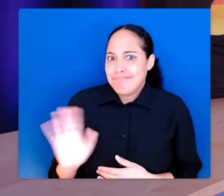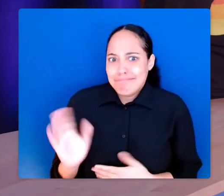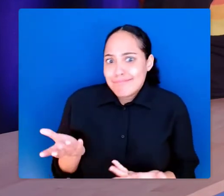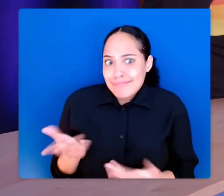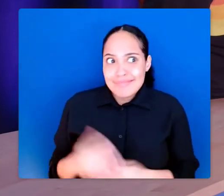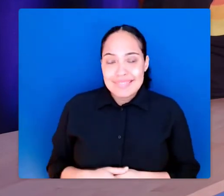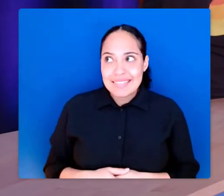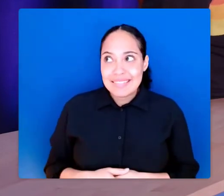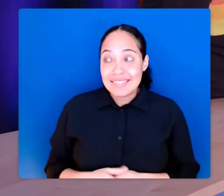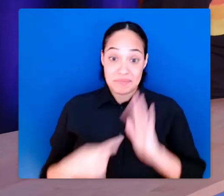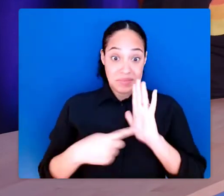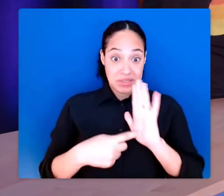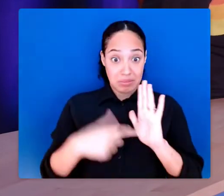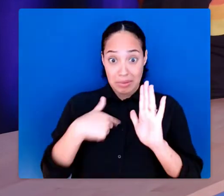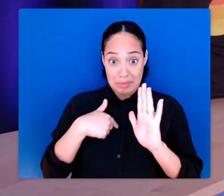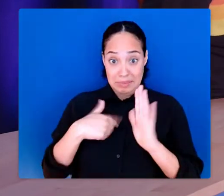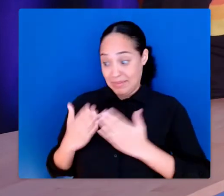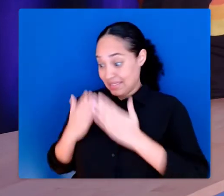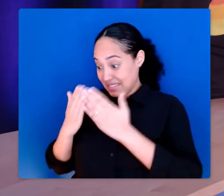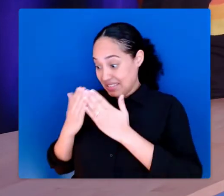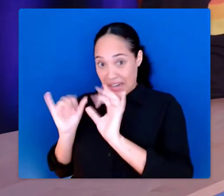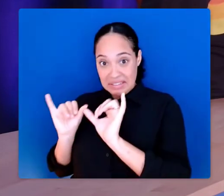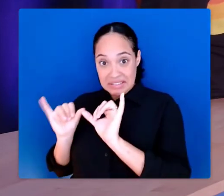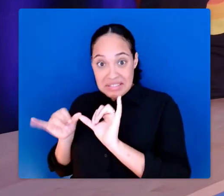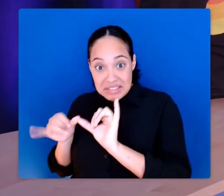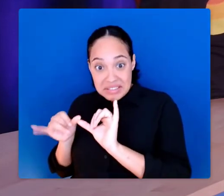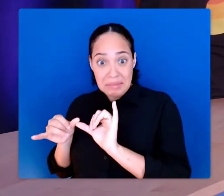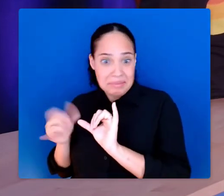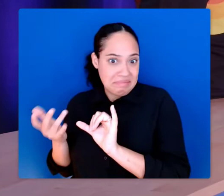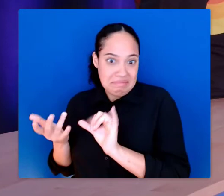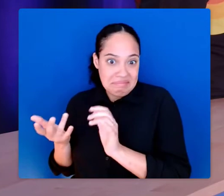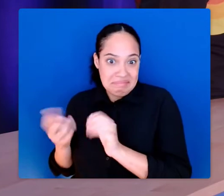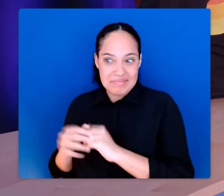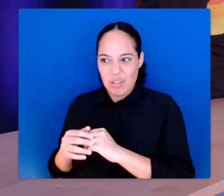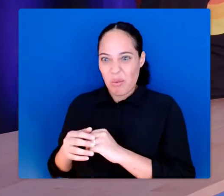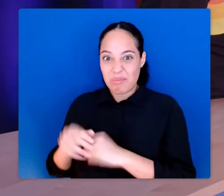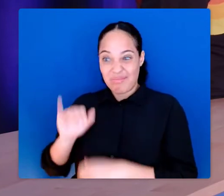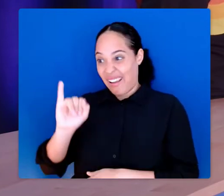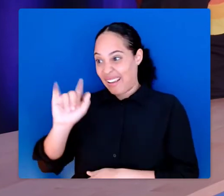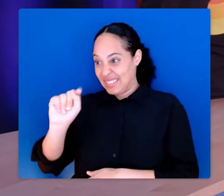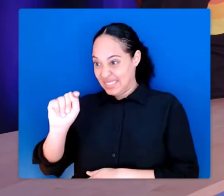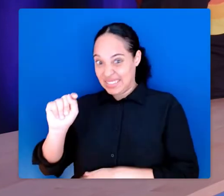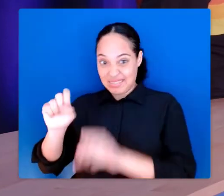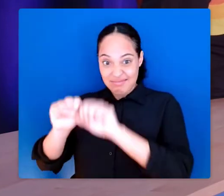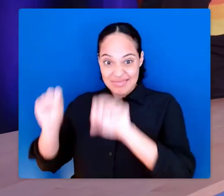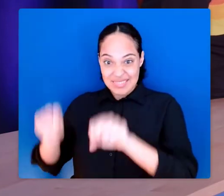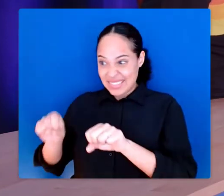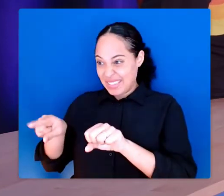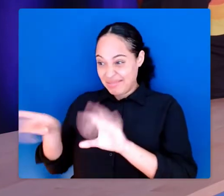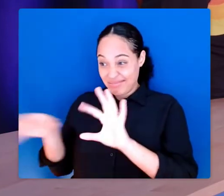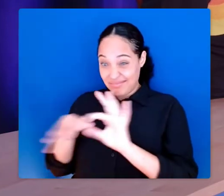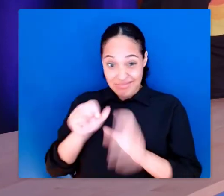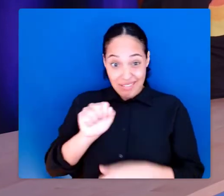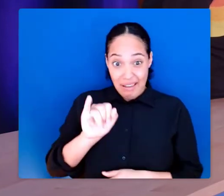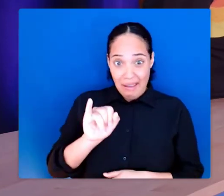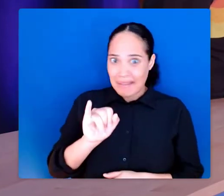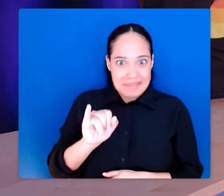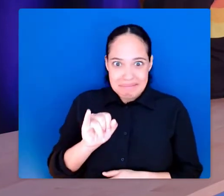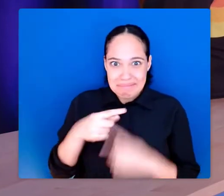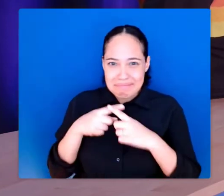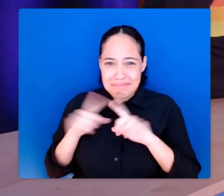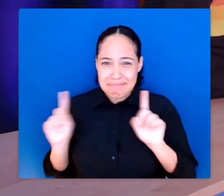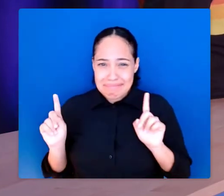with technology in any language, any field, right? Technology is evolving, and you have to keep yourself abreast with